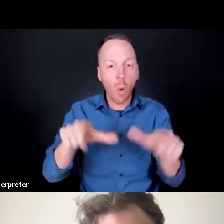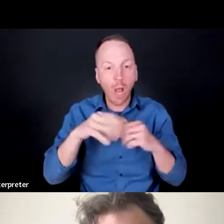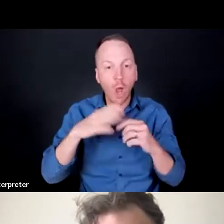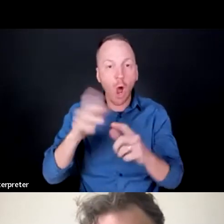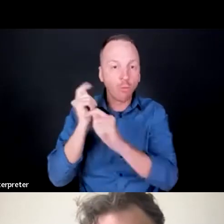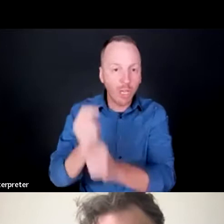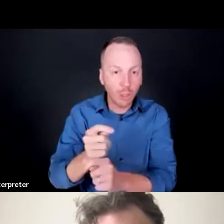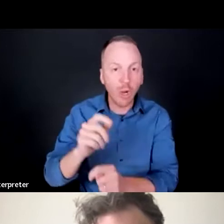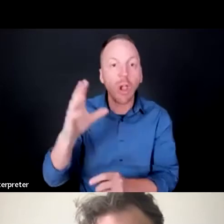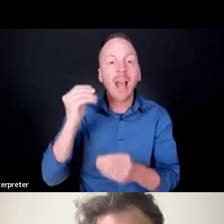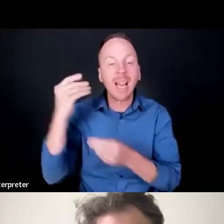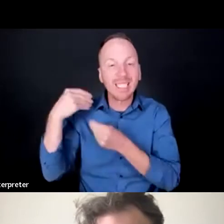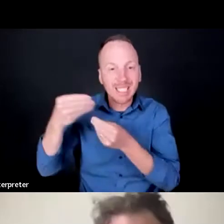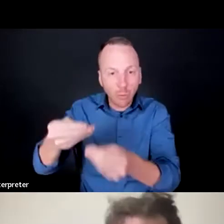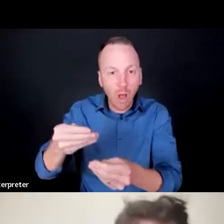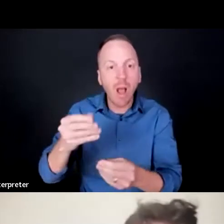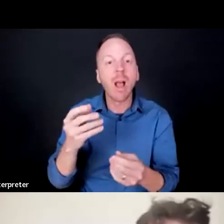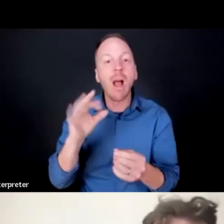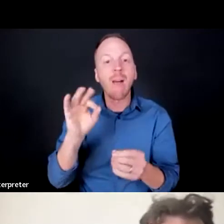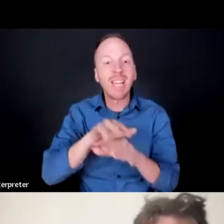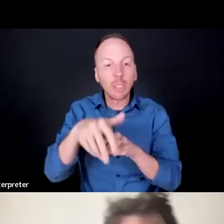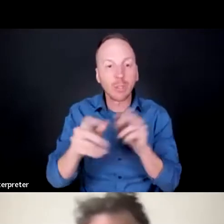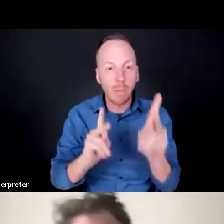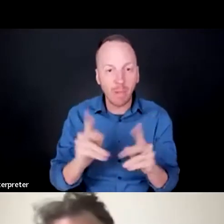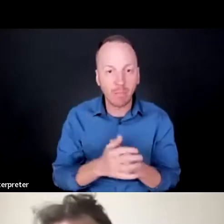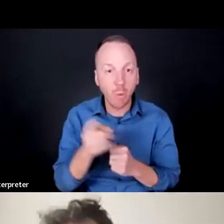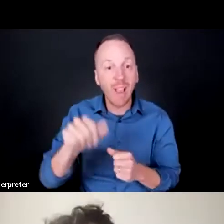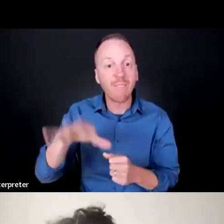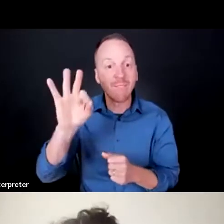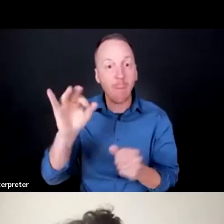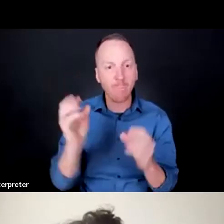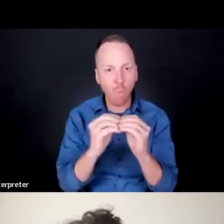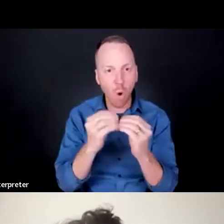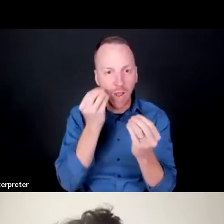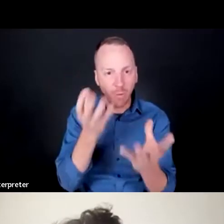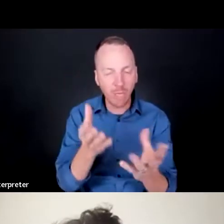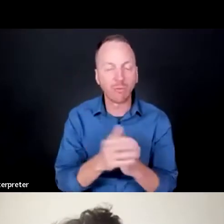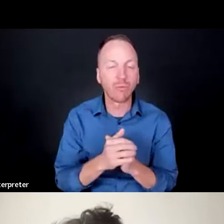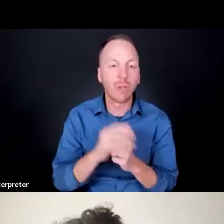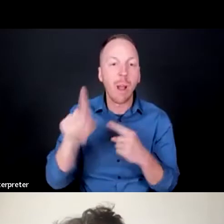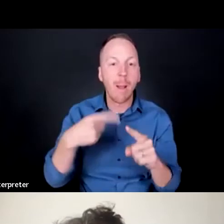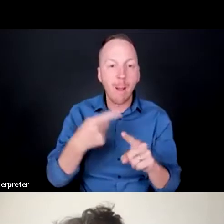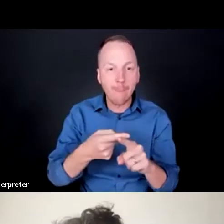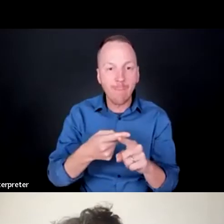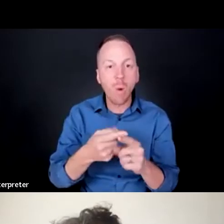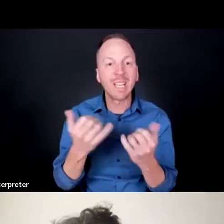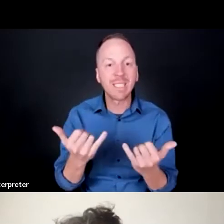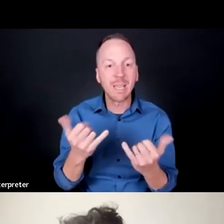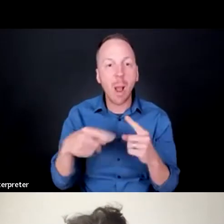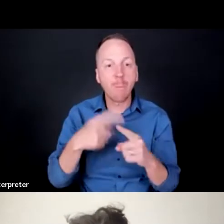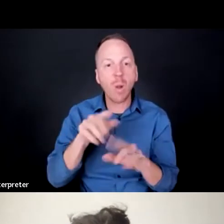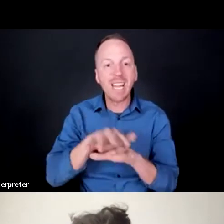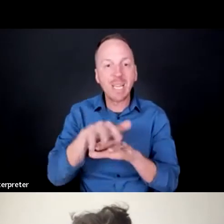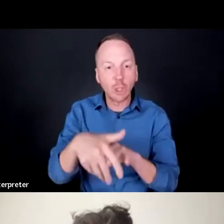traditional, ancestral, and contemporary lands of Indigenous people. You can find out more information about